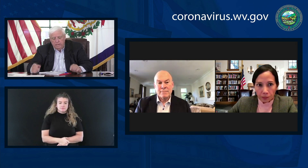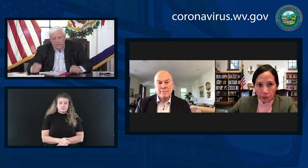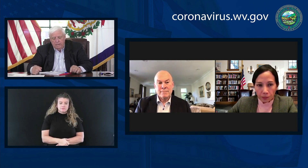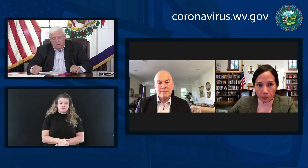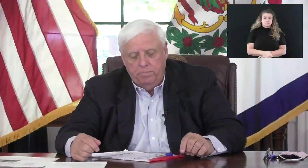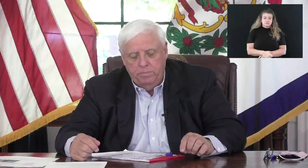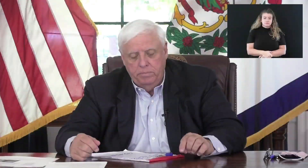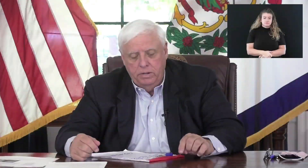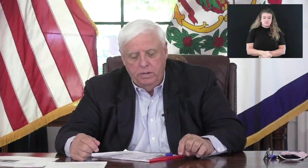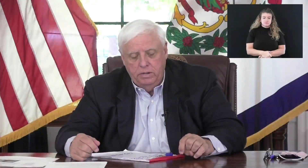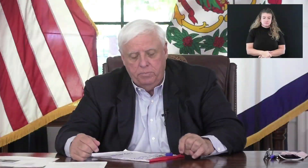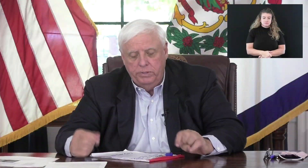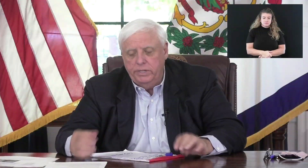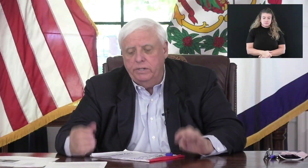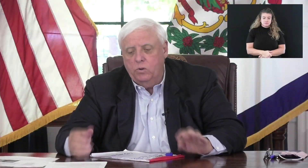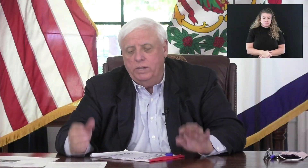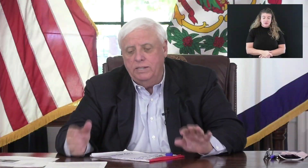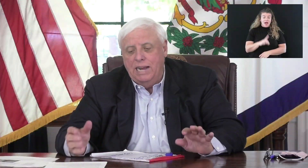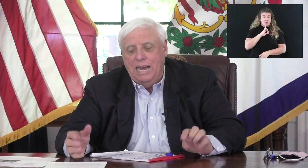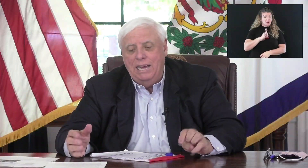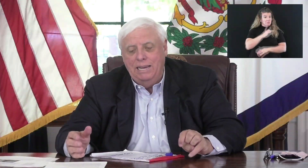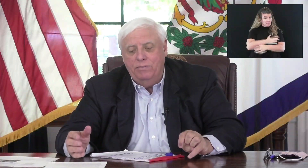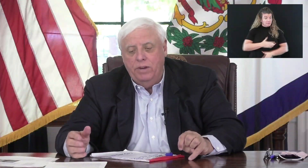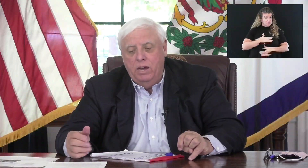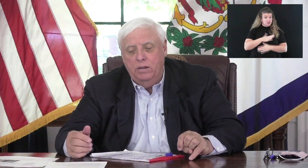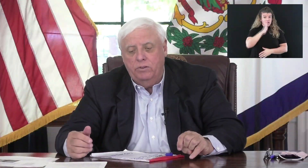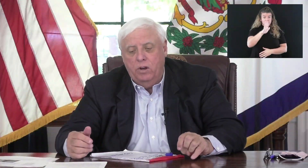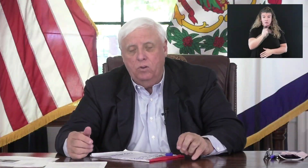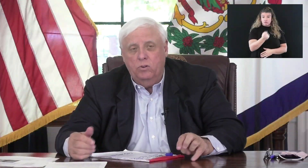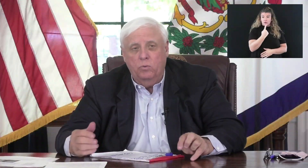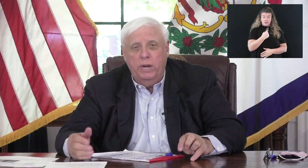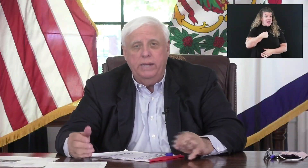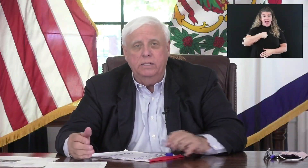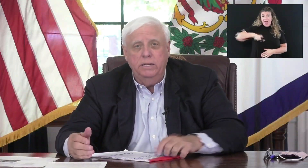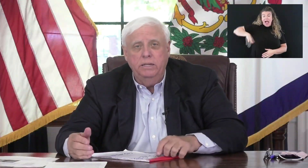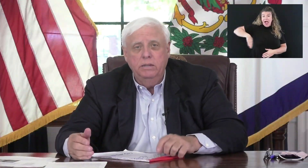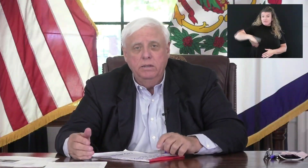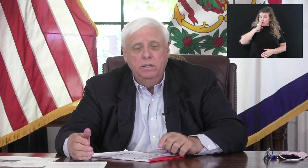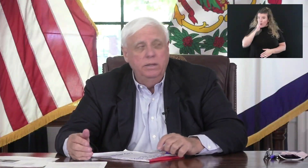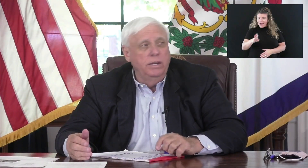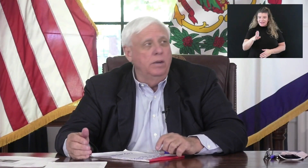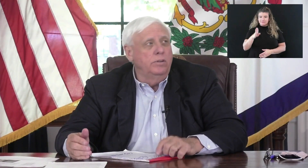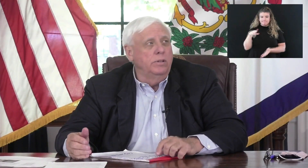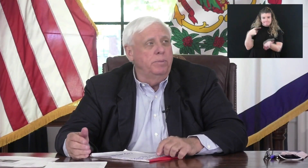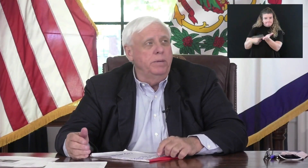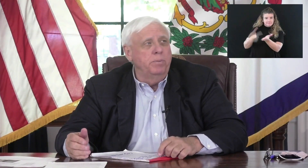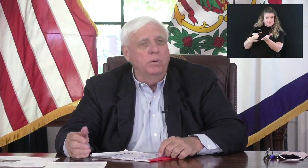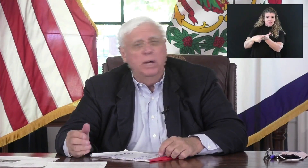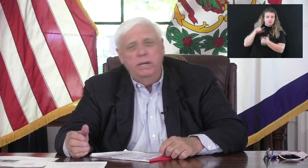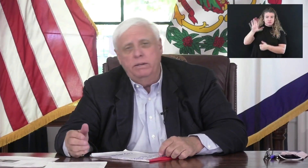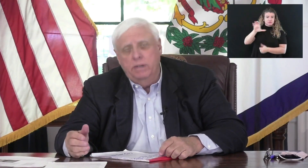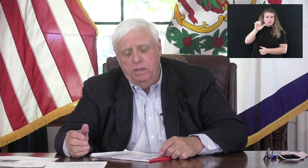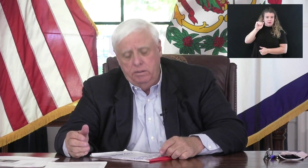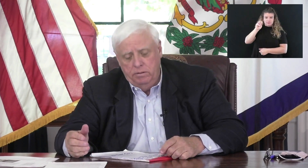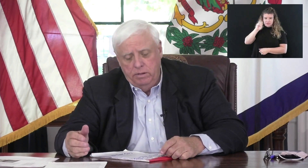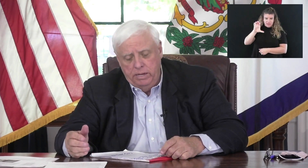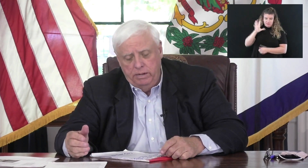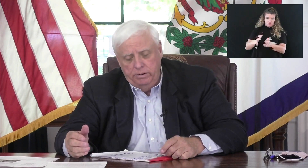Kenny, I appreciate the question. I have not talked directly, to the people at